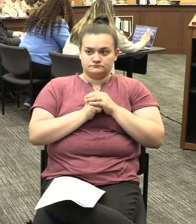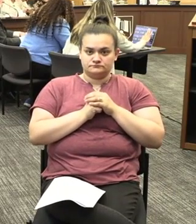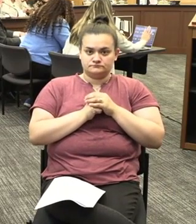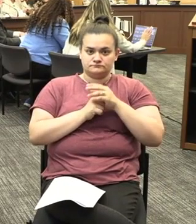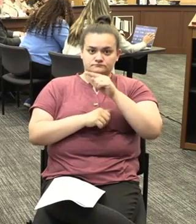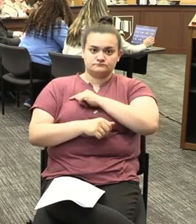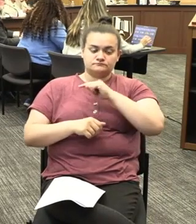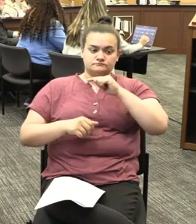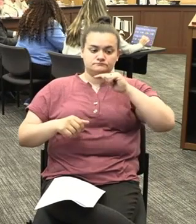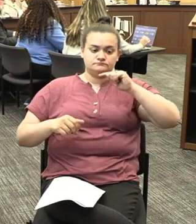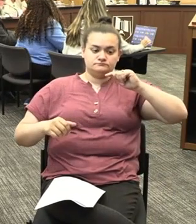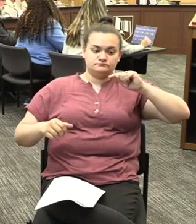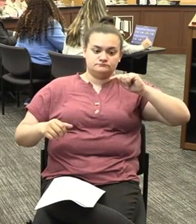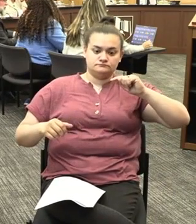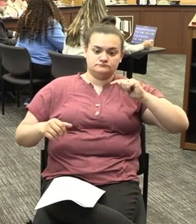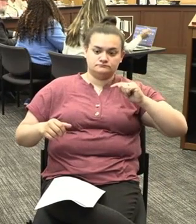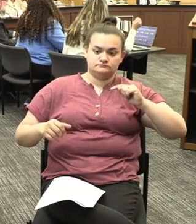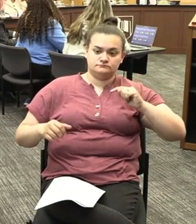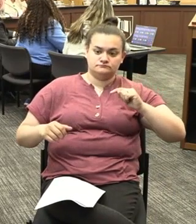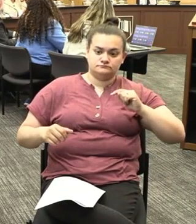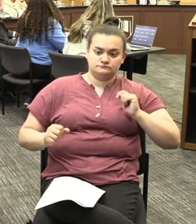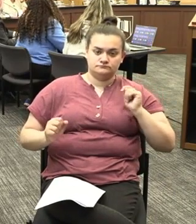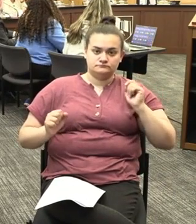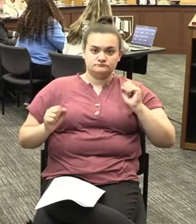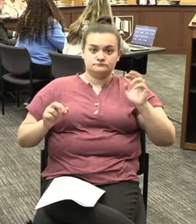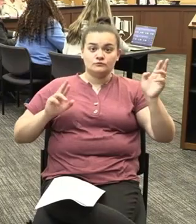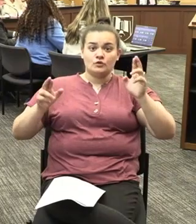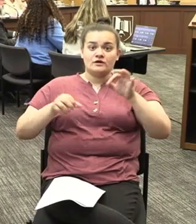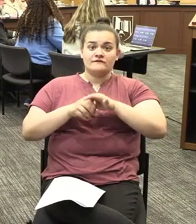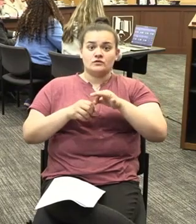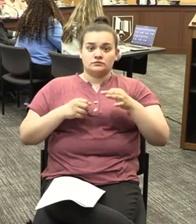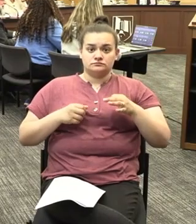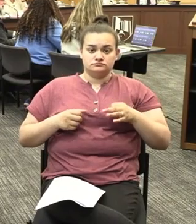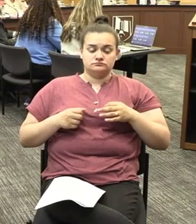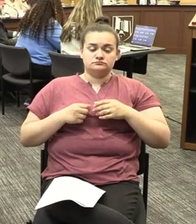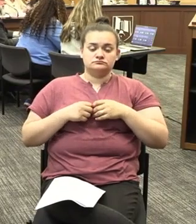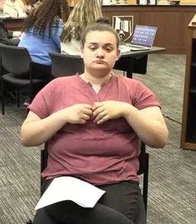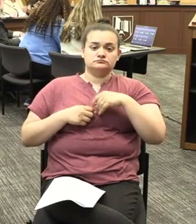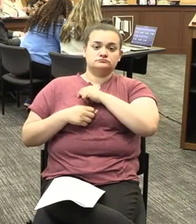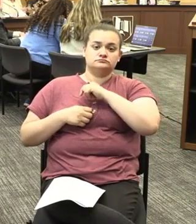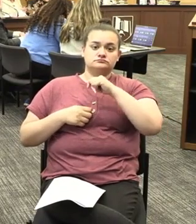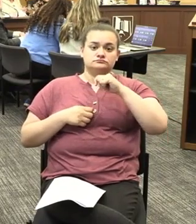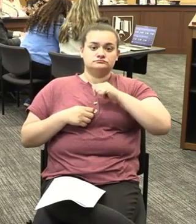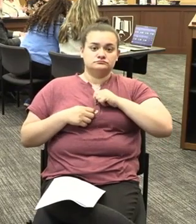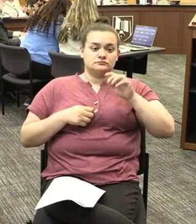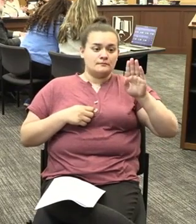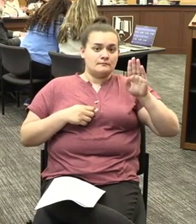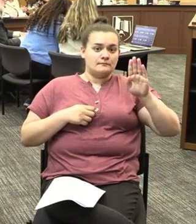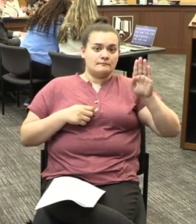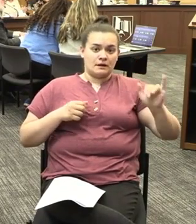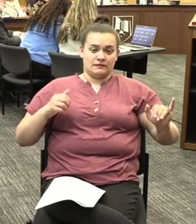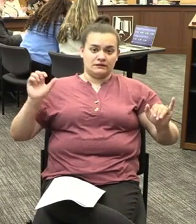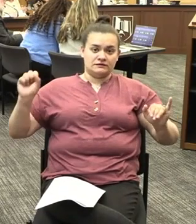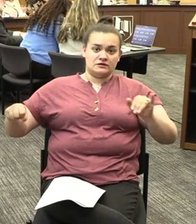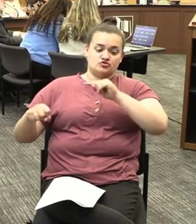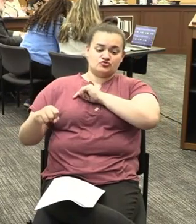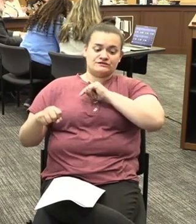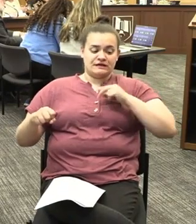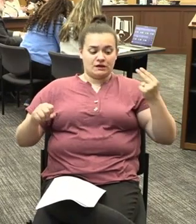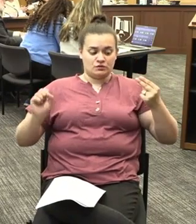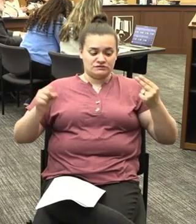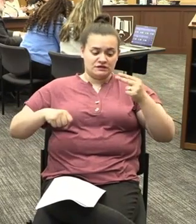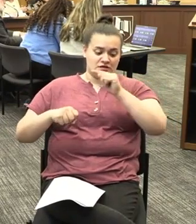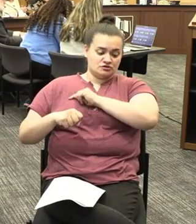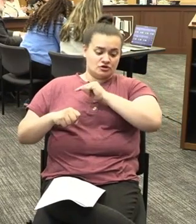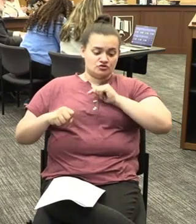Trustee Go ahead. We're ready to vote on 3.24. Trustee Bottomley, Yes. Trustee Harris.